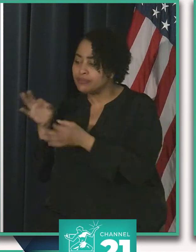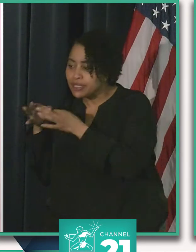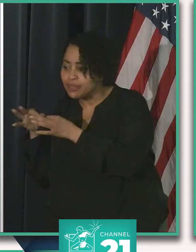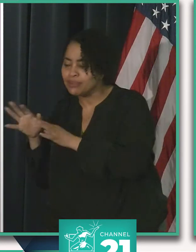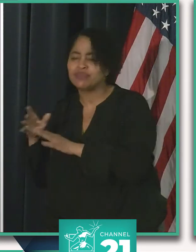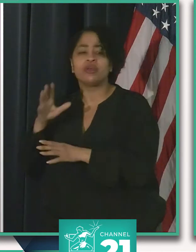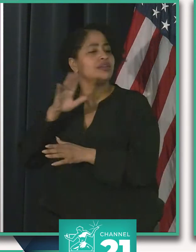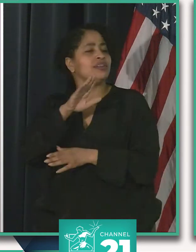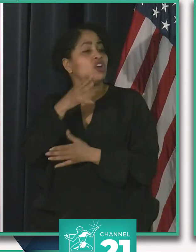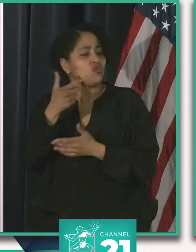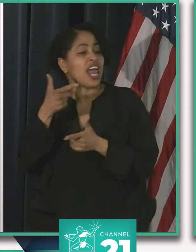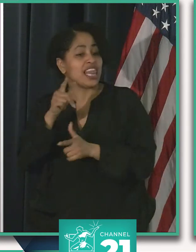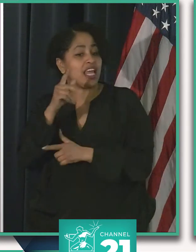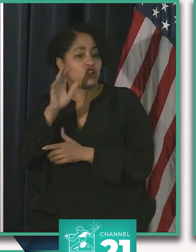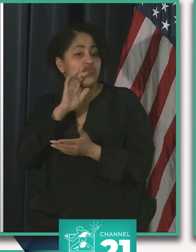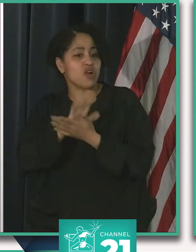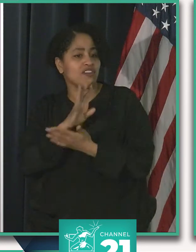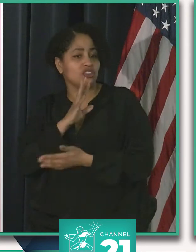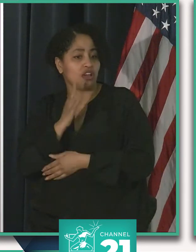You want to let Katrina take the phone?